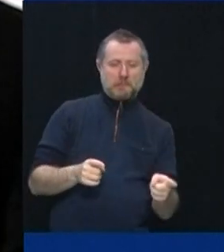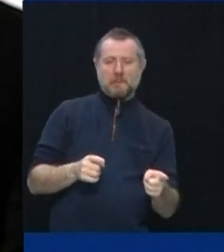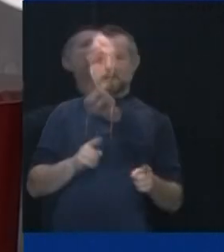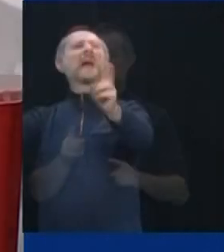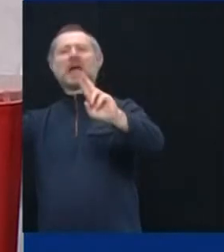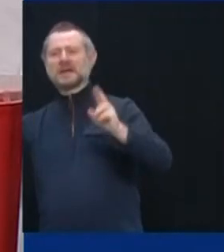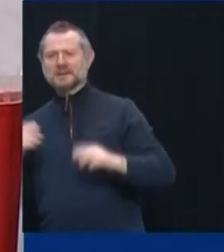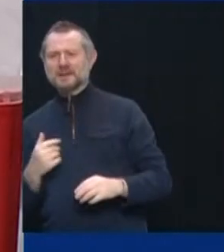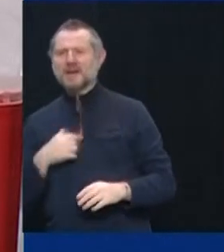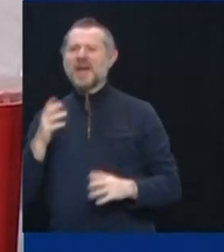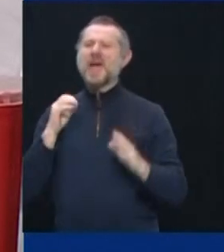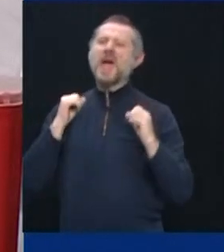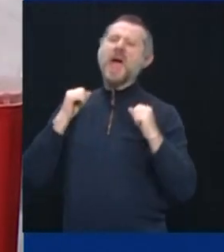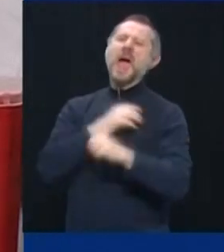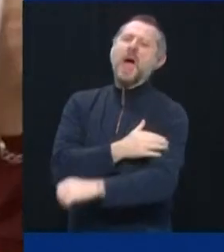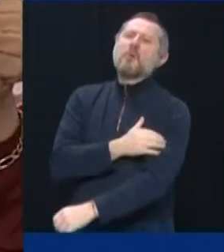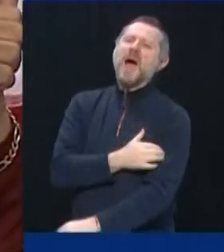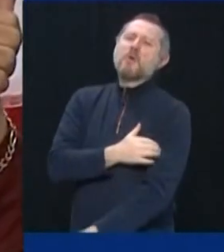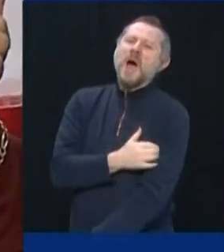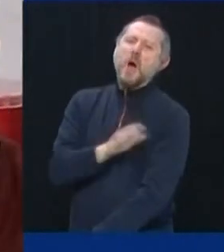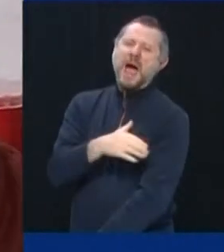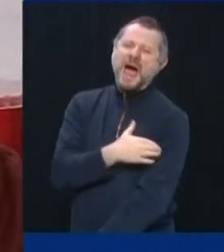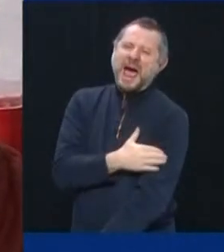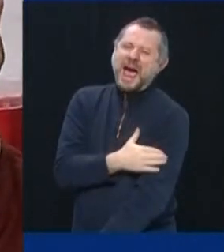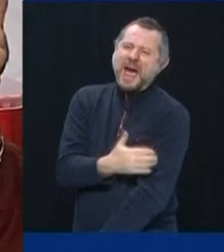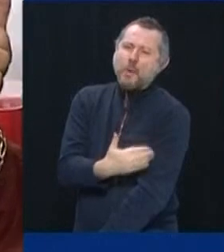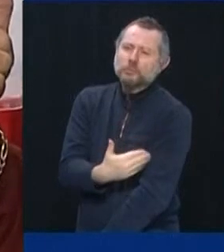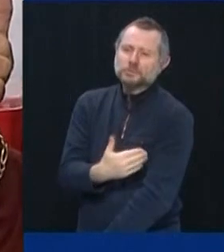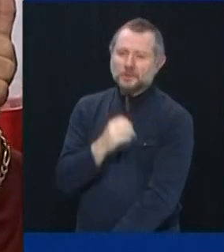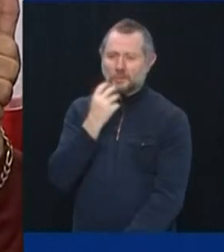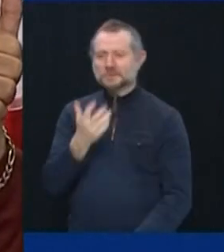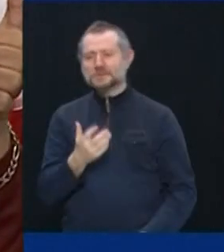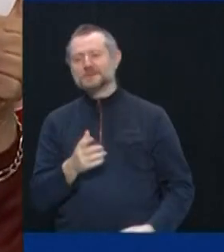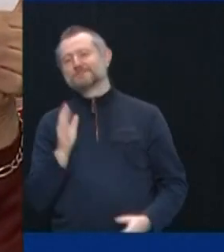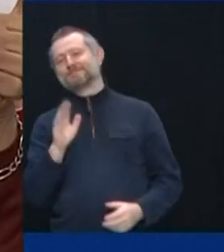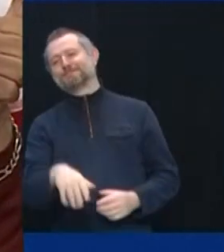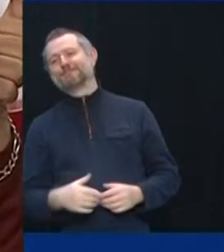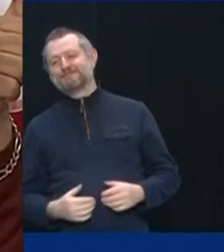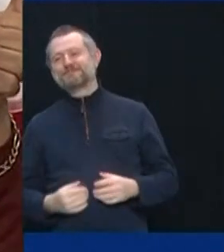can get. The spring is coming. I'm preaching that Sunday. Here we go. Yeah.